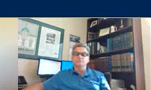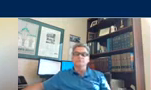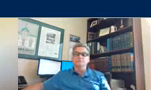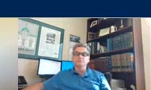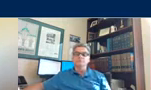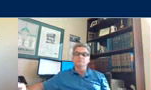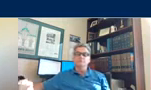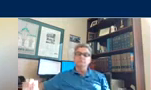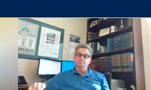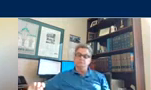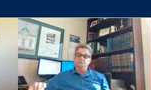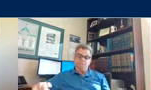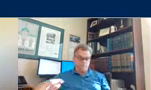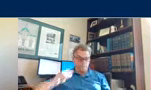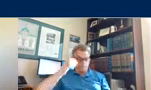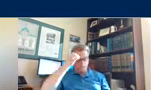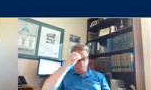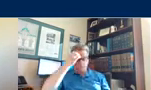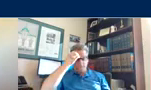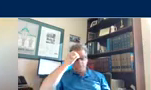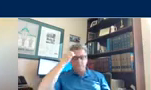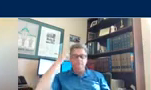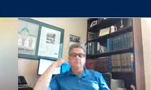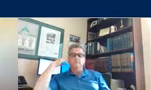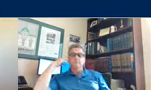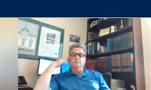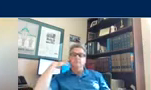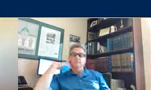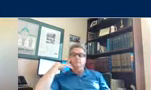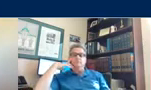including negative health